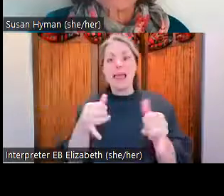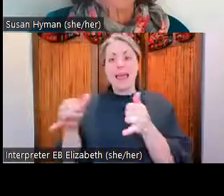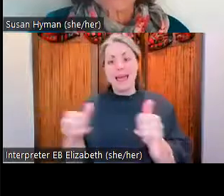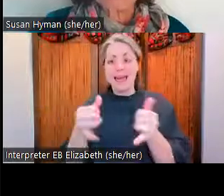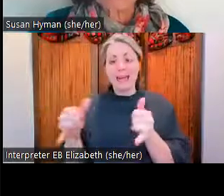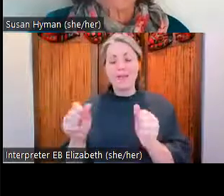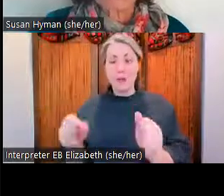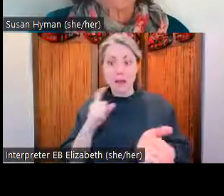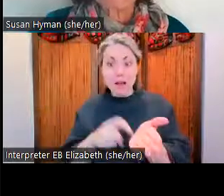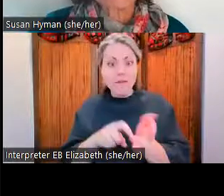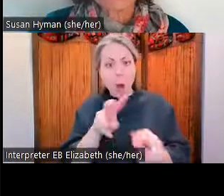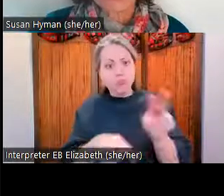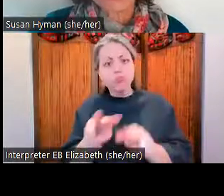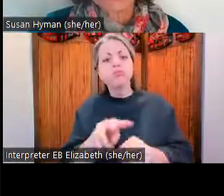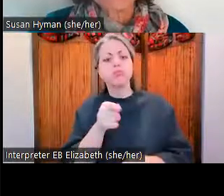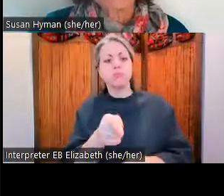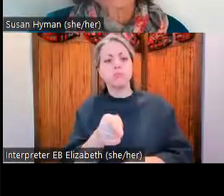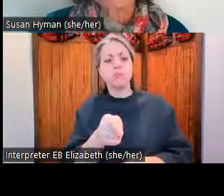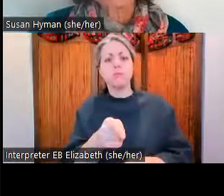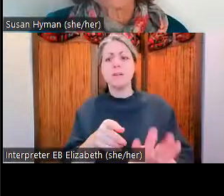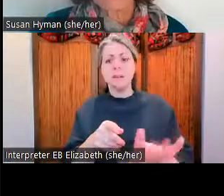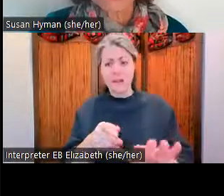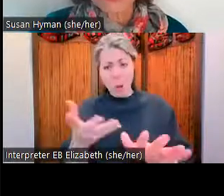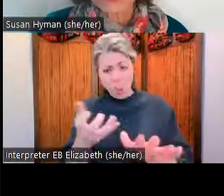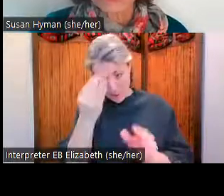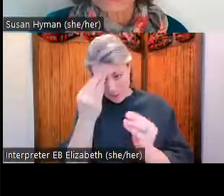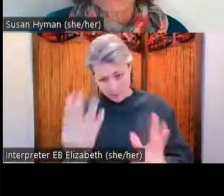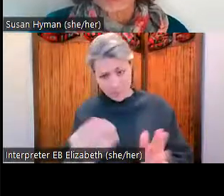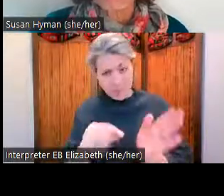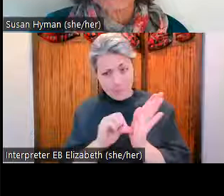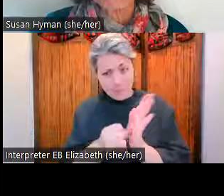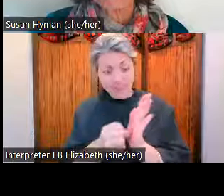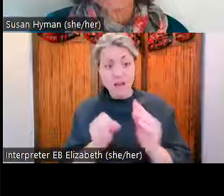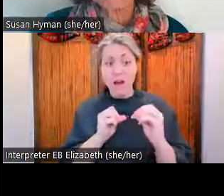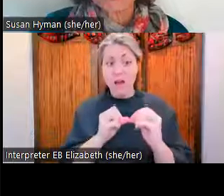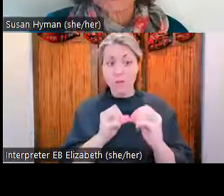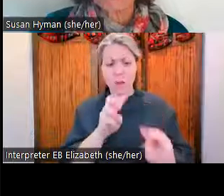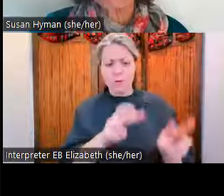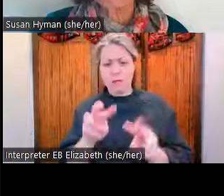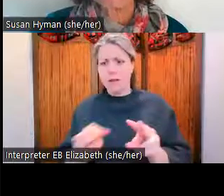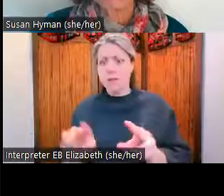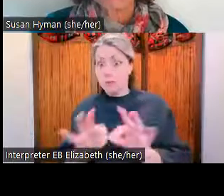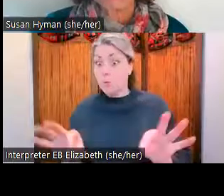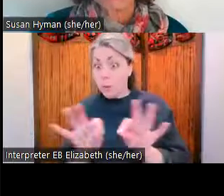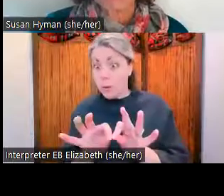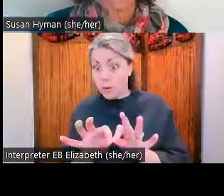What I do want to point out is that ongoing surveillance is necessary because children